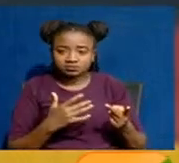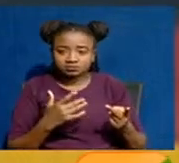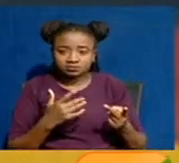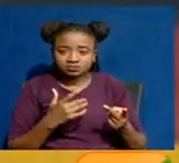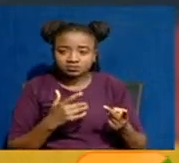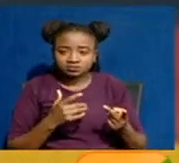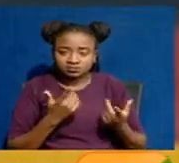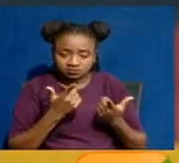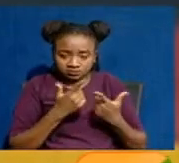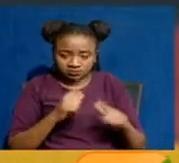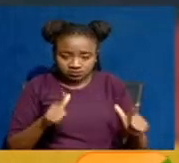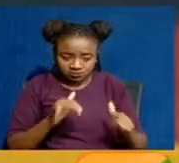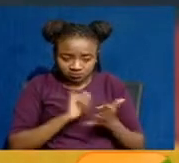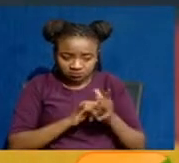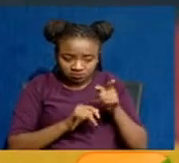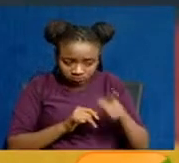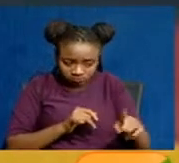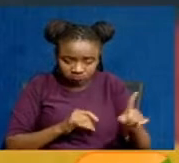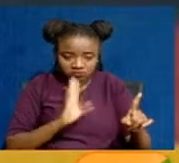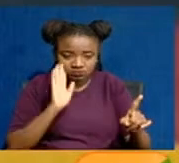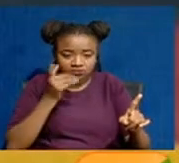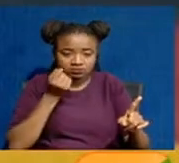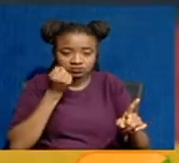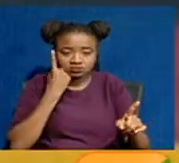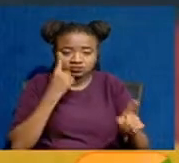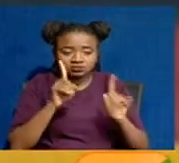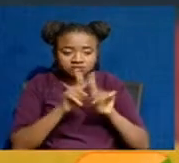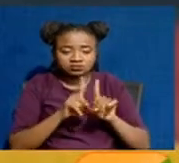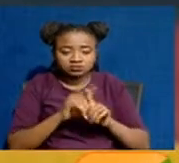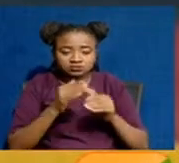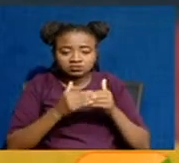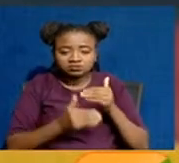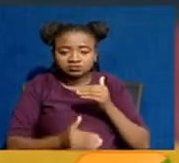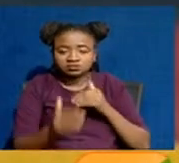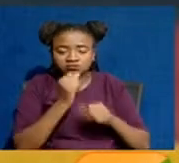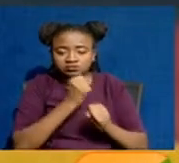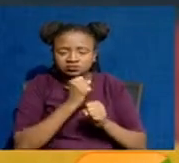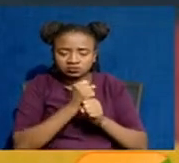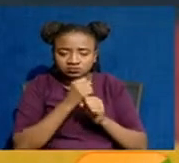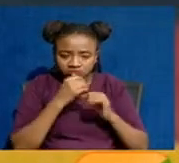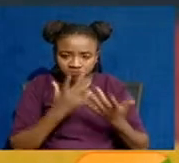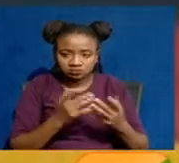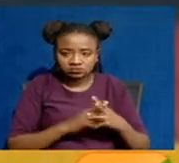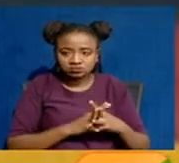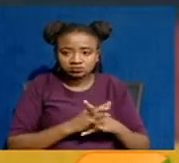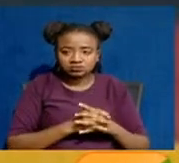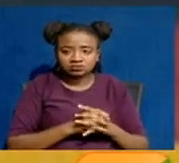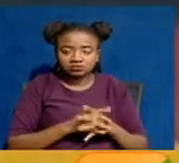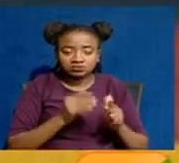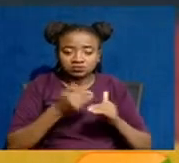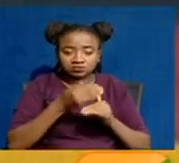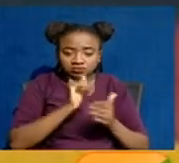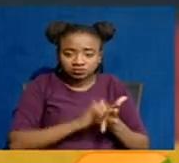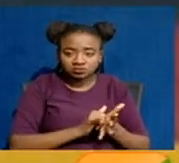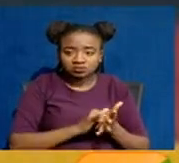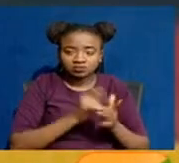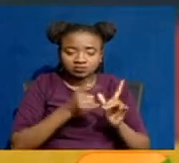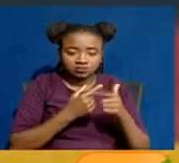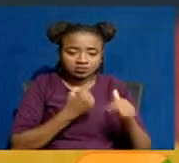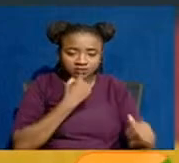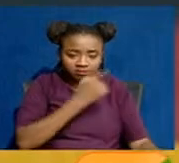you understand, and what they're going to do, which is effect the arrest. Following which they should tell you to remain